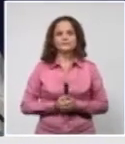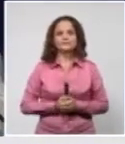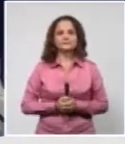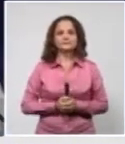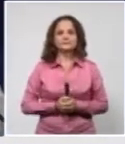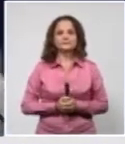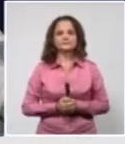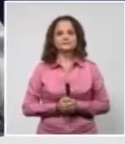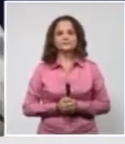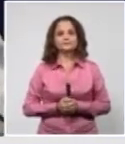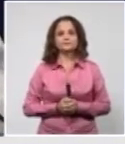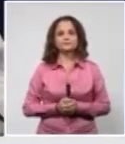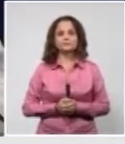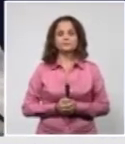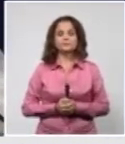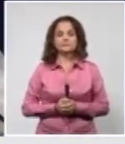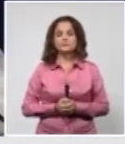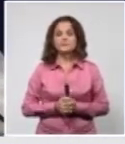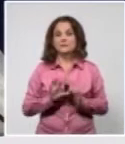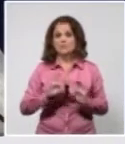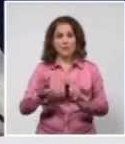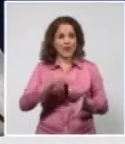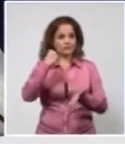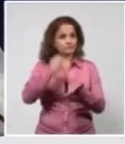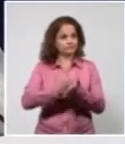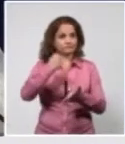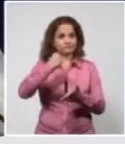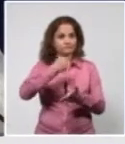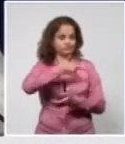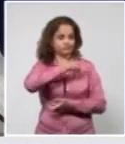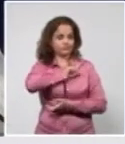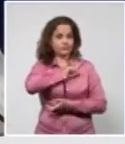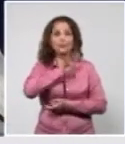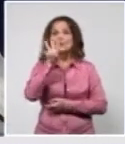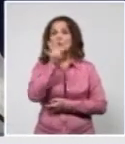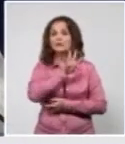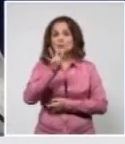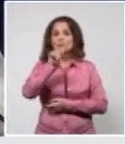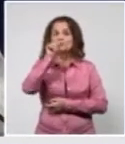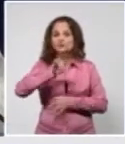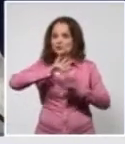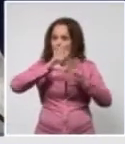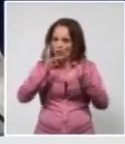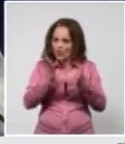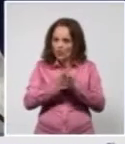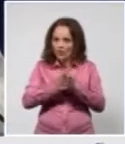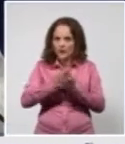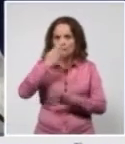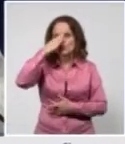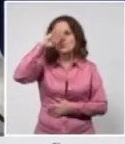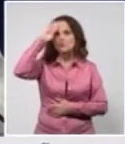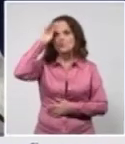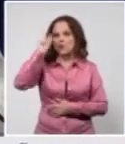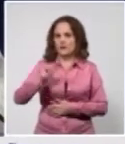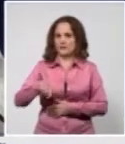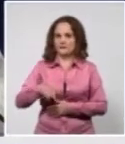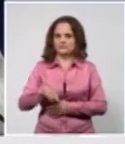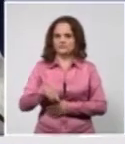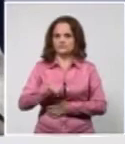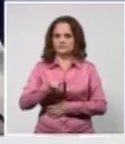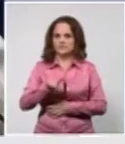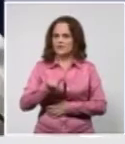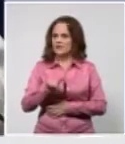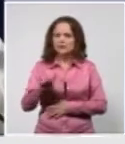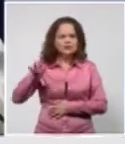89.5%, are confirmed case contacts. This figure therefore means that the 90.9% of